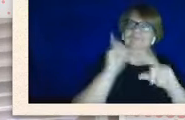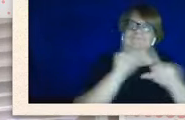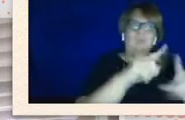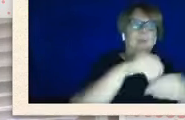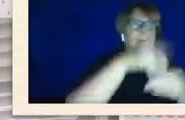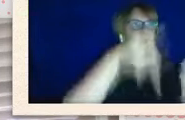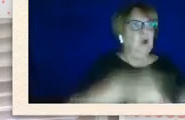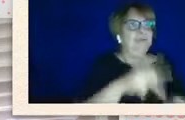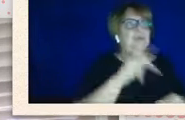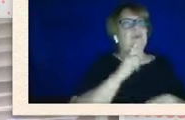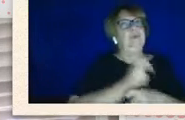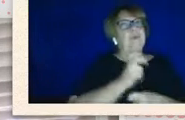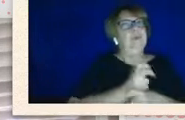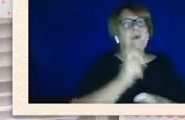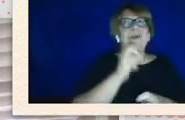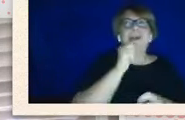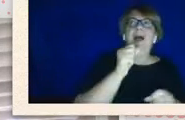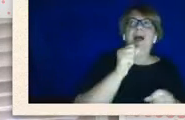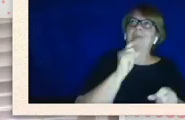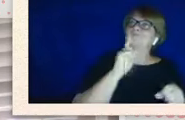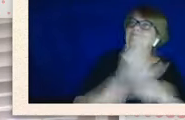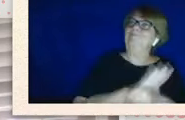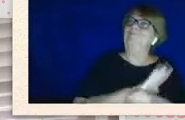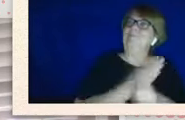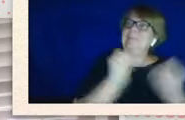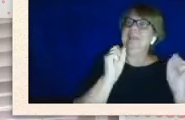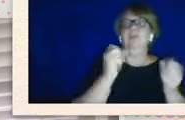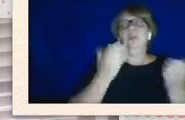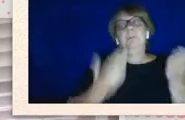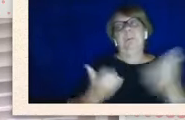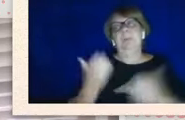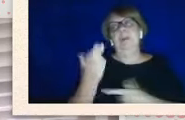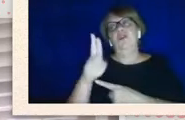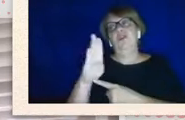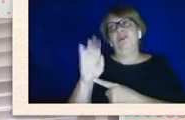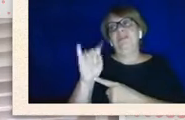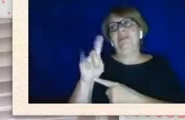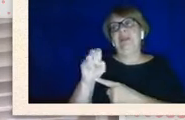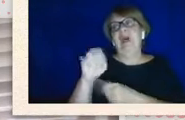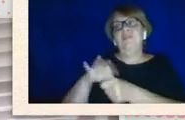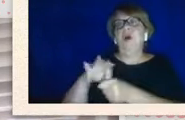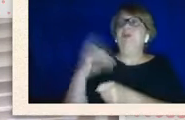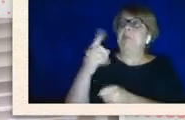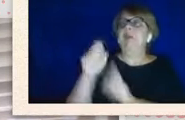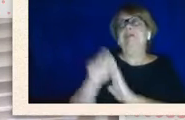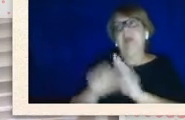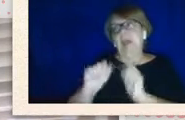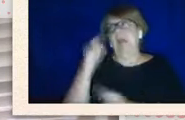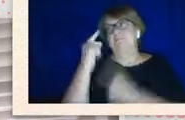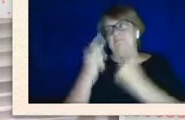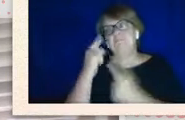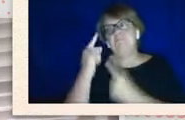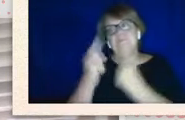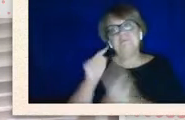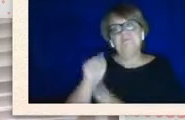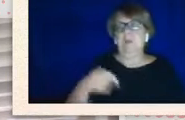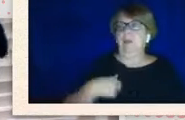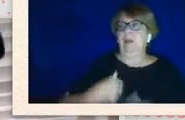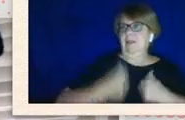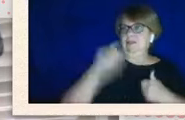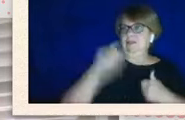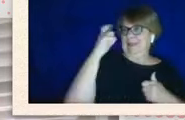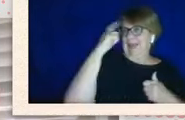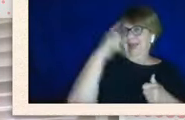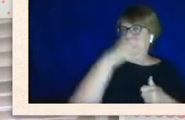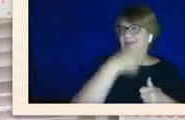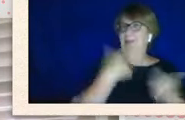in all regards, perhaps curbside voting is something the state could consider. I live in Tallahassee. We have a big civic center. There's a